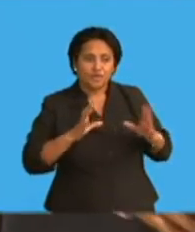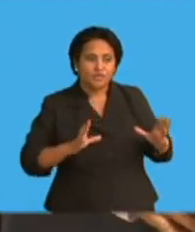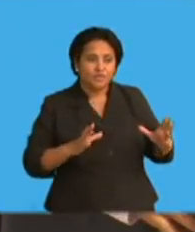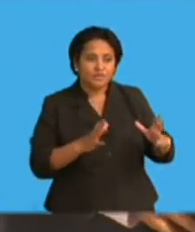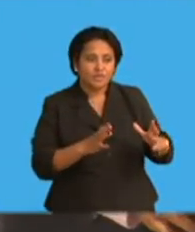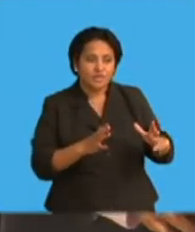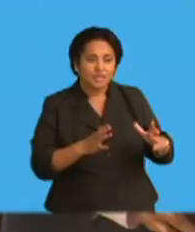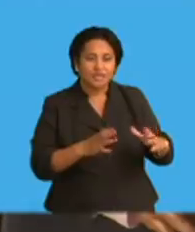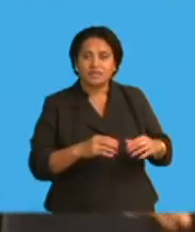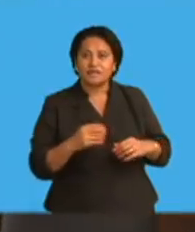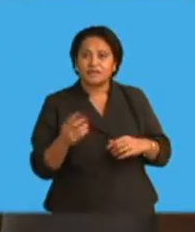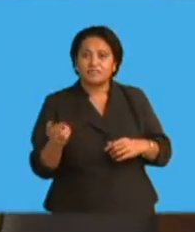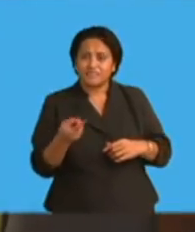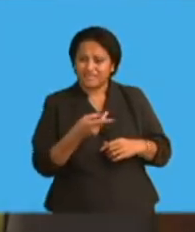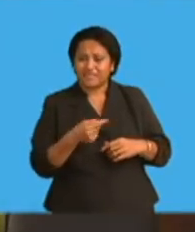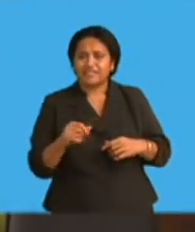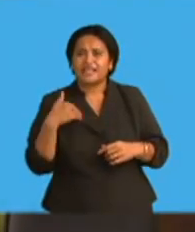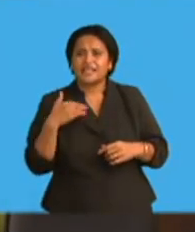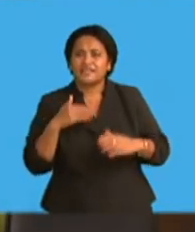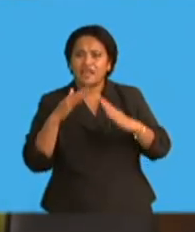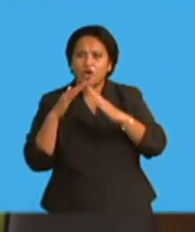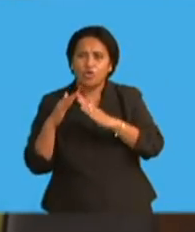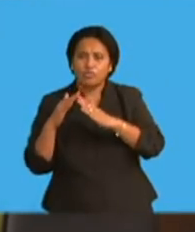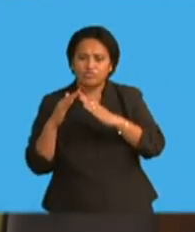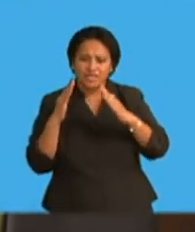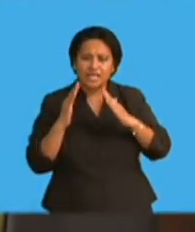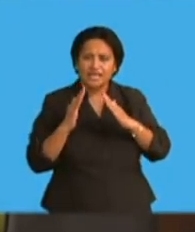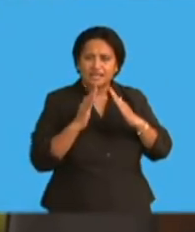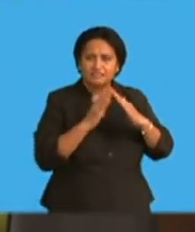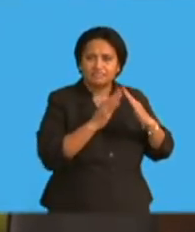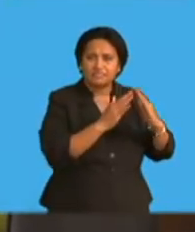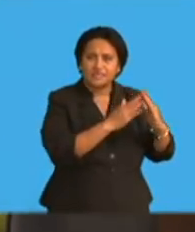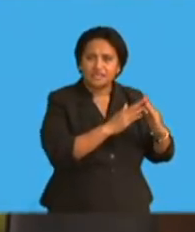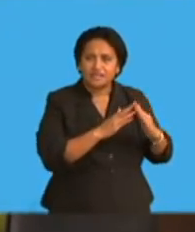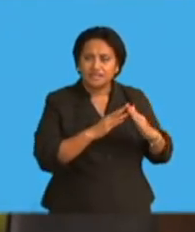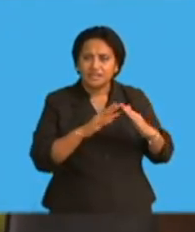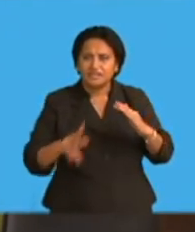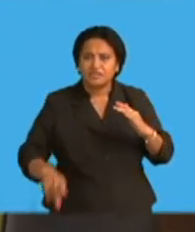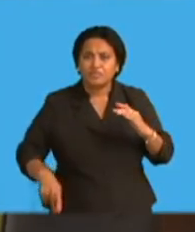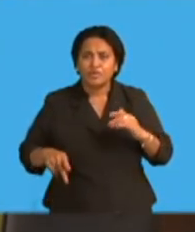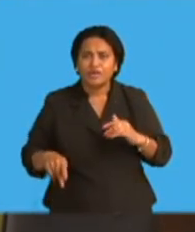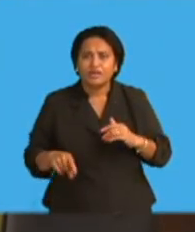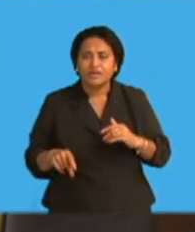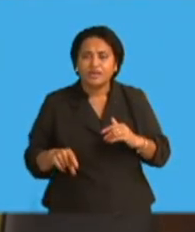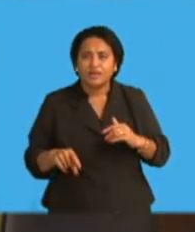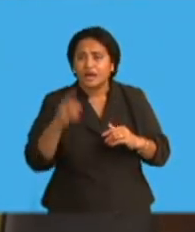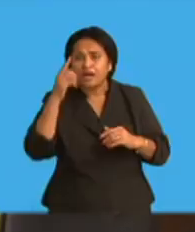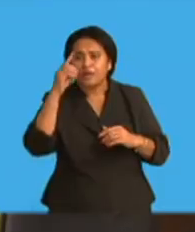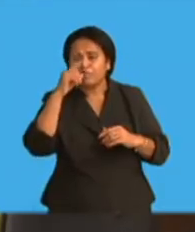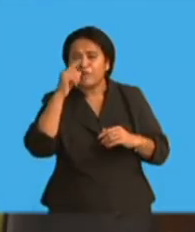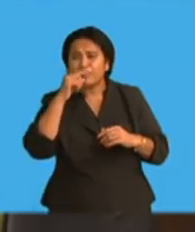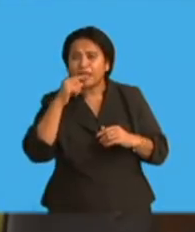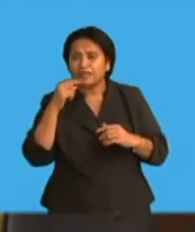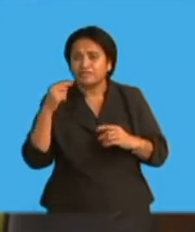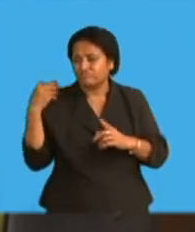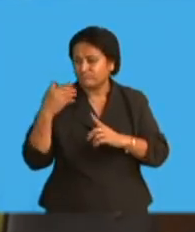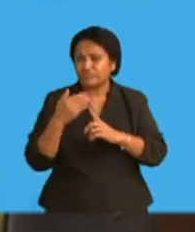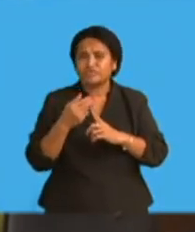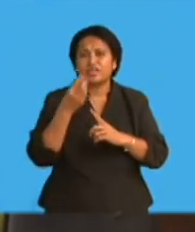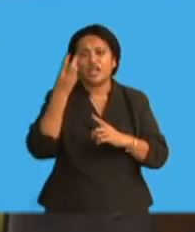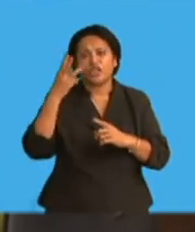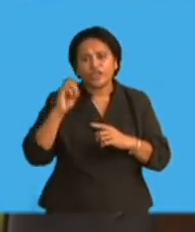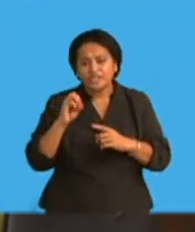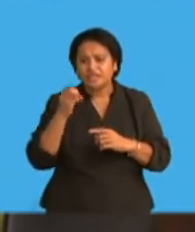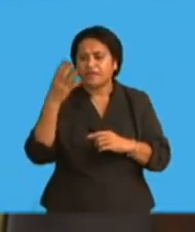Omkar settlement, you know, they're saying all the governments have done things. People have been there for 45 years, 40 years, 30 years,